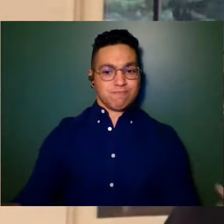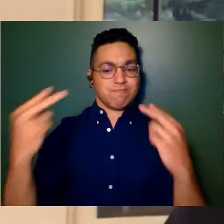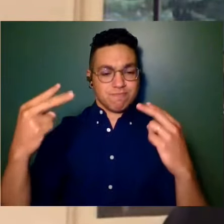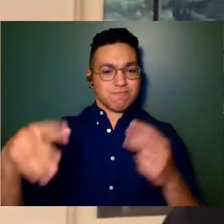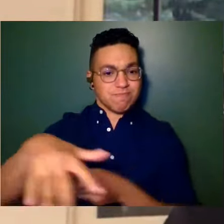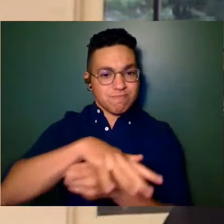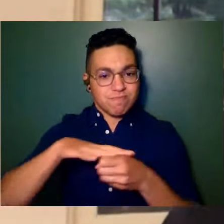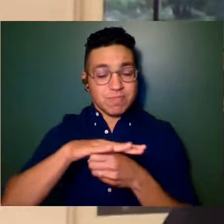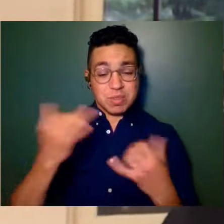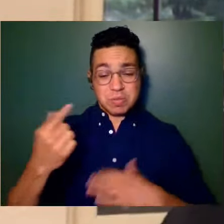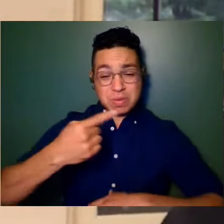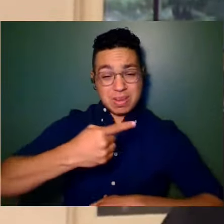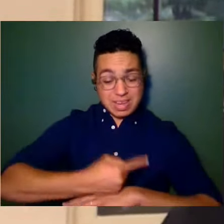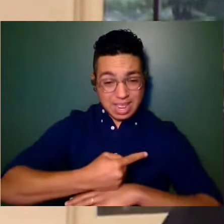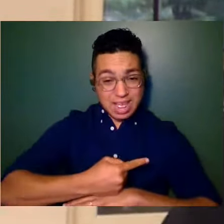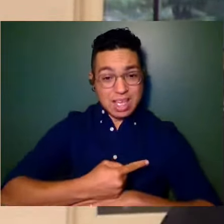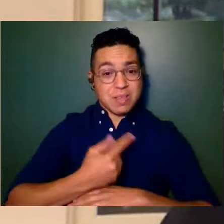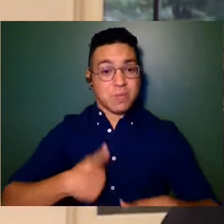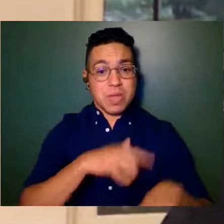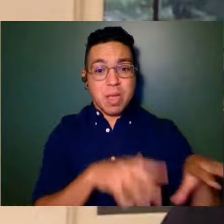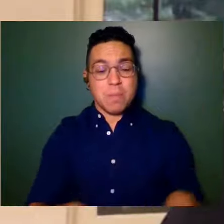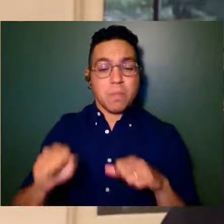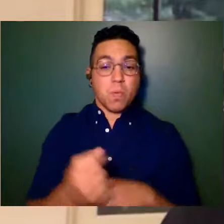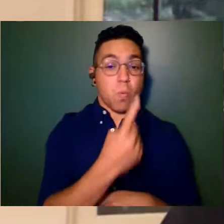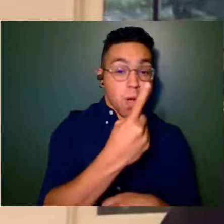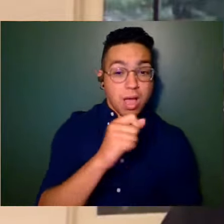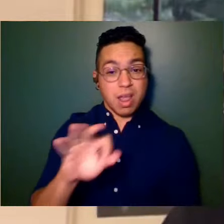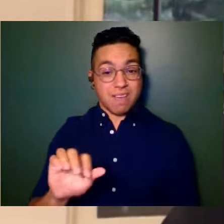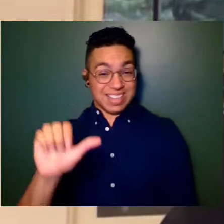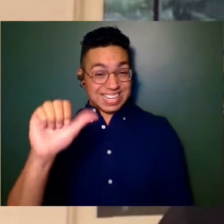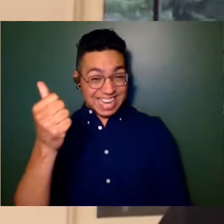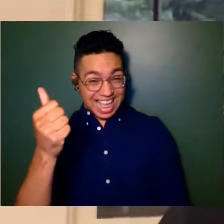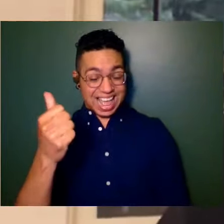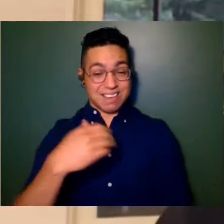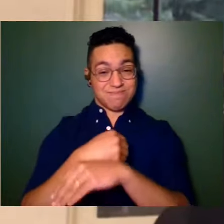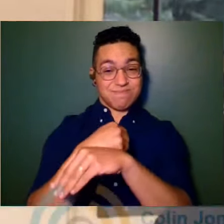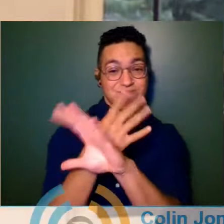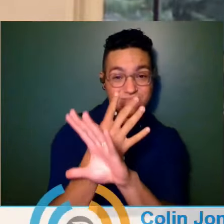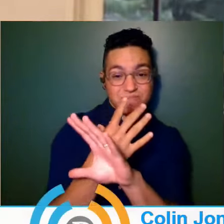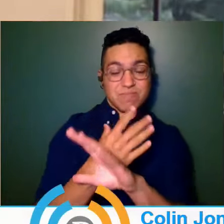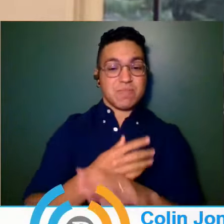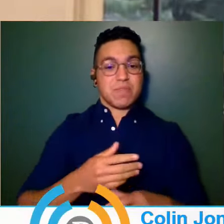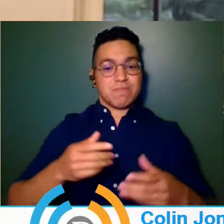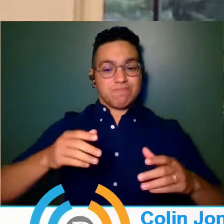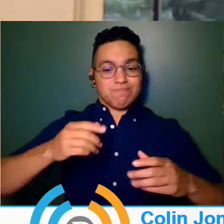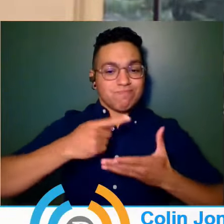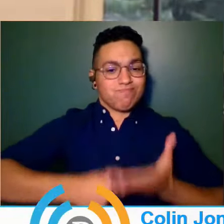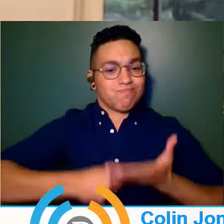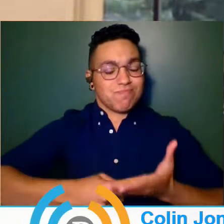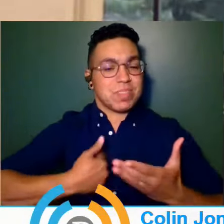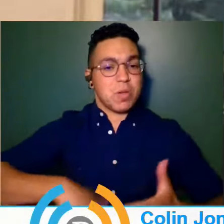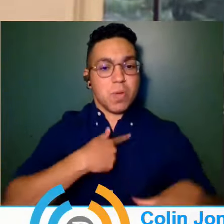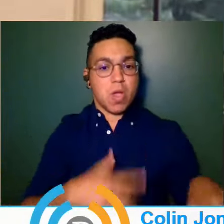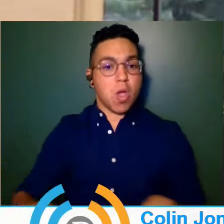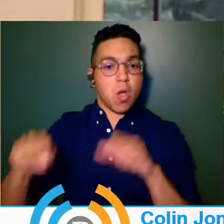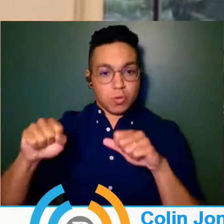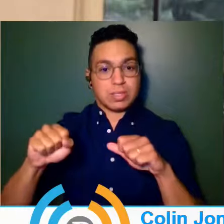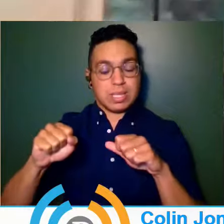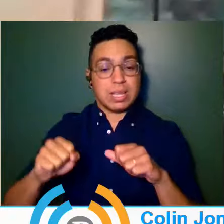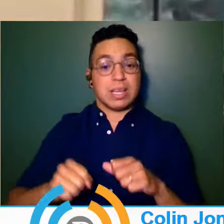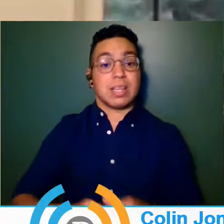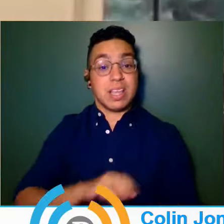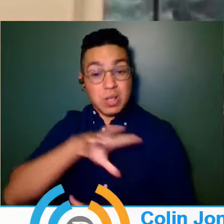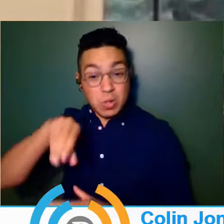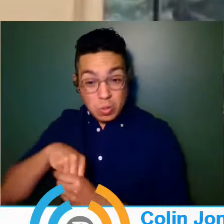10 virtual forums we're hosting this season, including 6 candidate debates for nearly every level of government. All